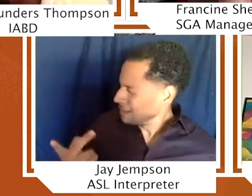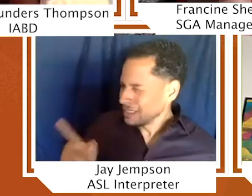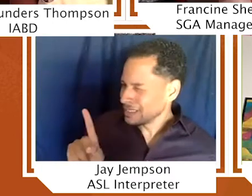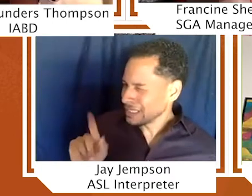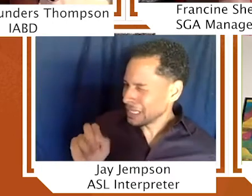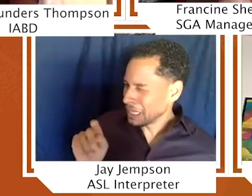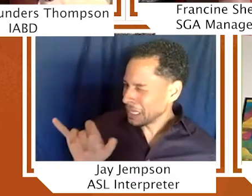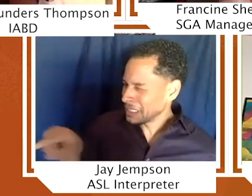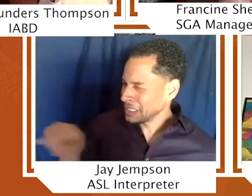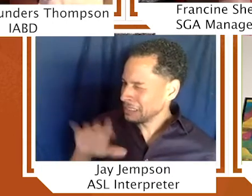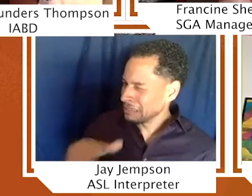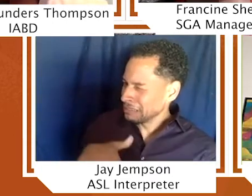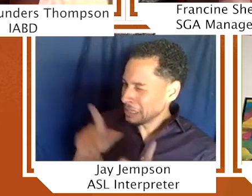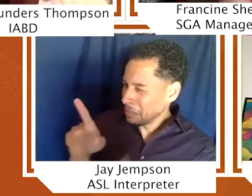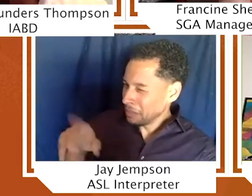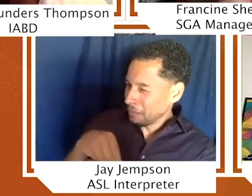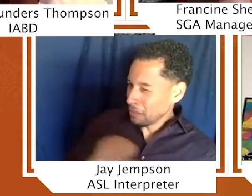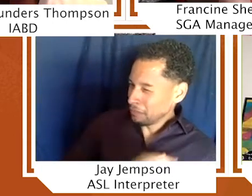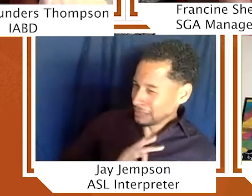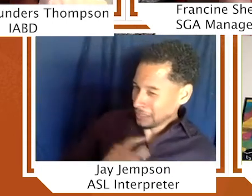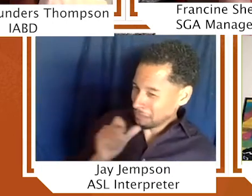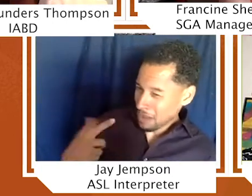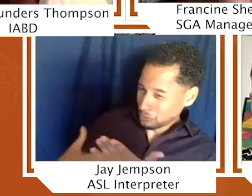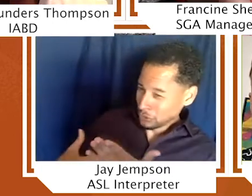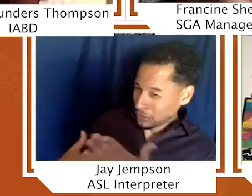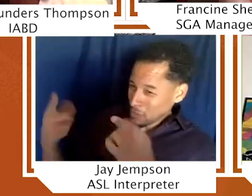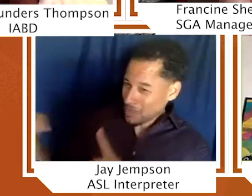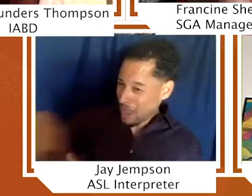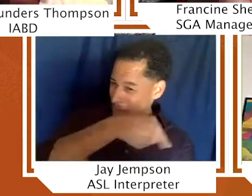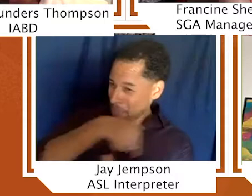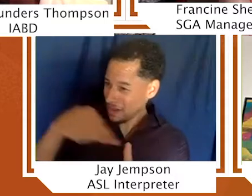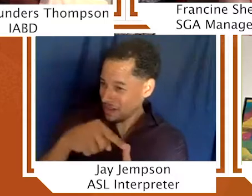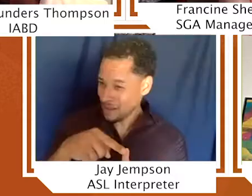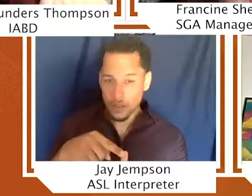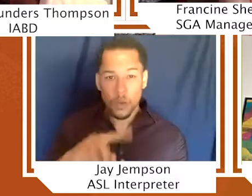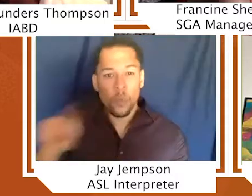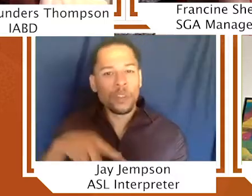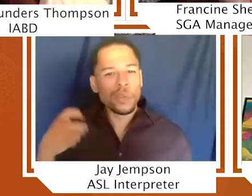Particularly when you all just rolled out a Black man